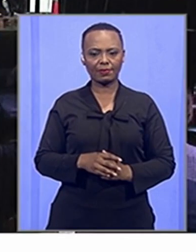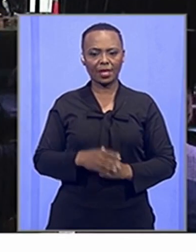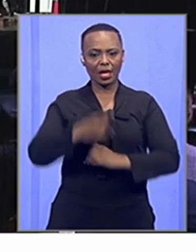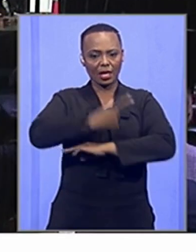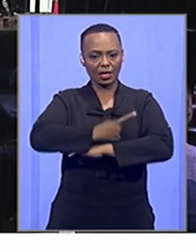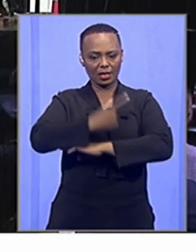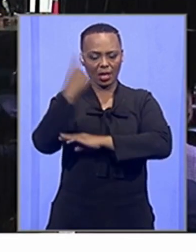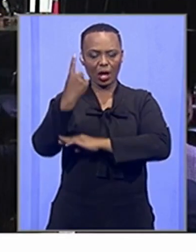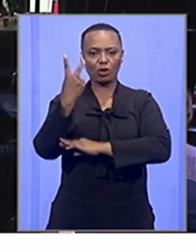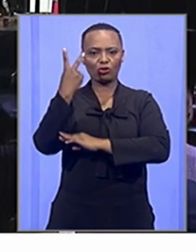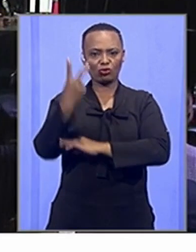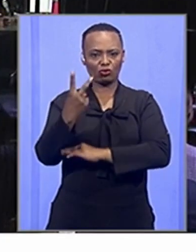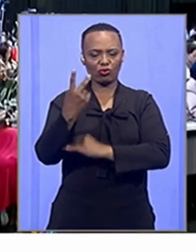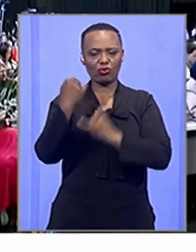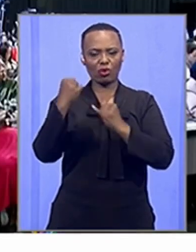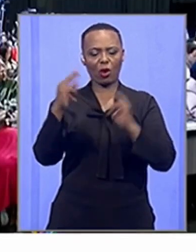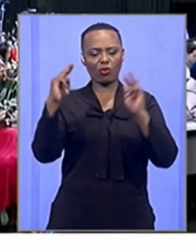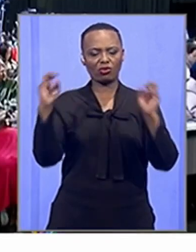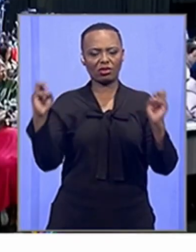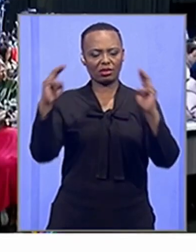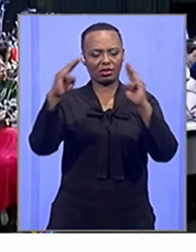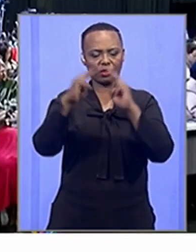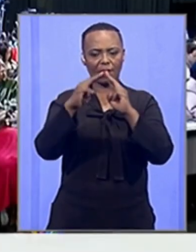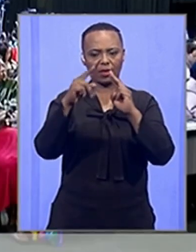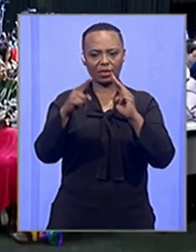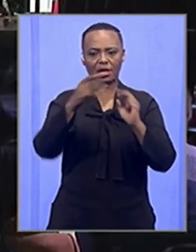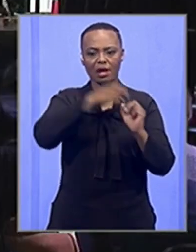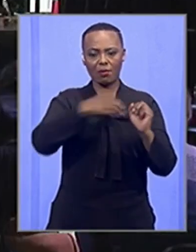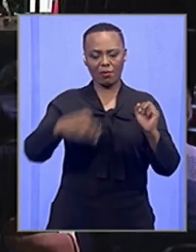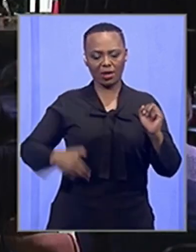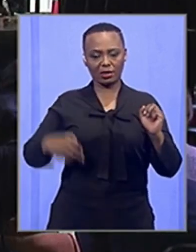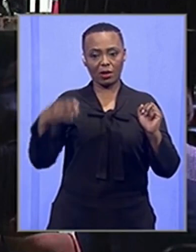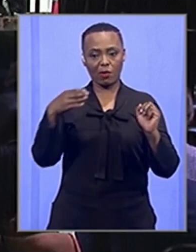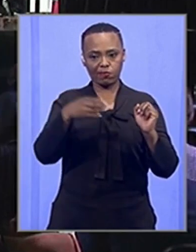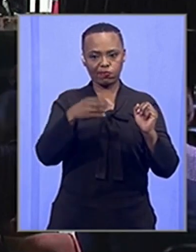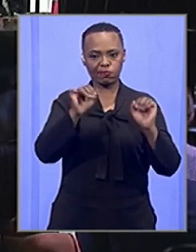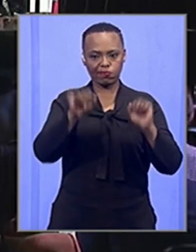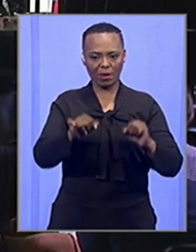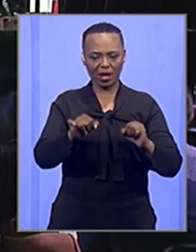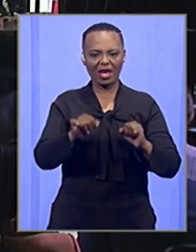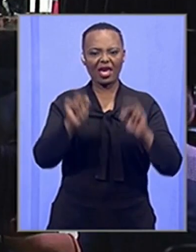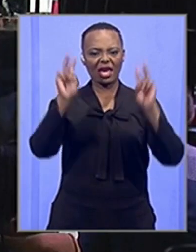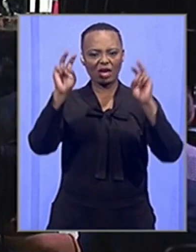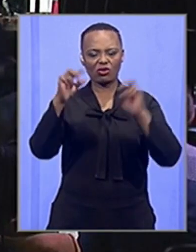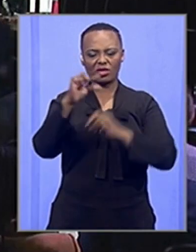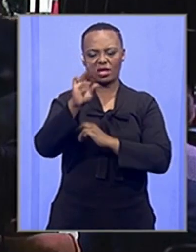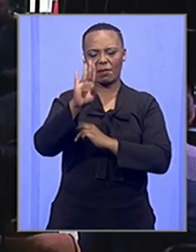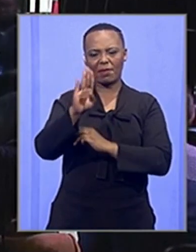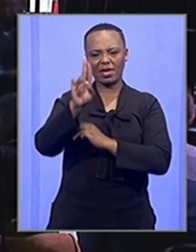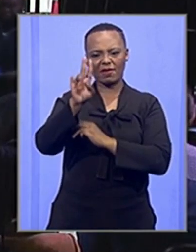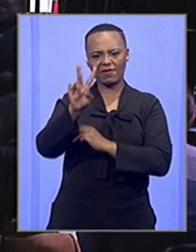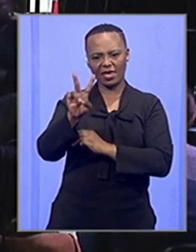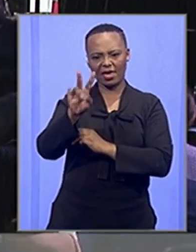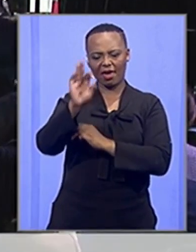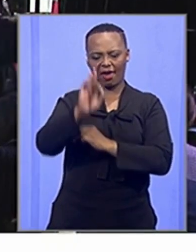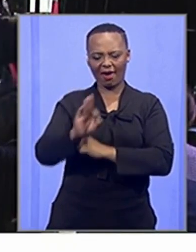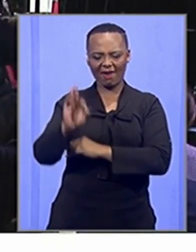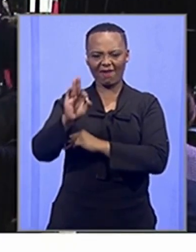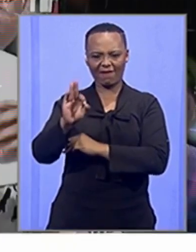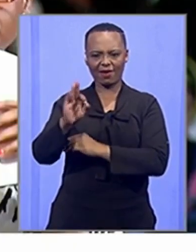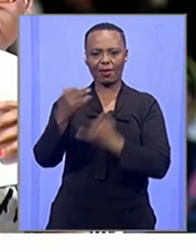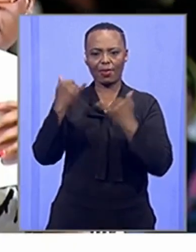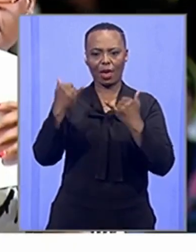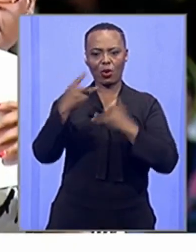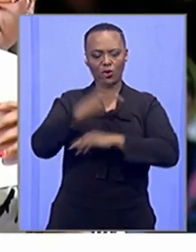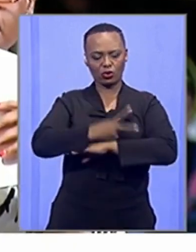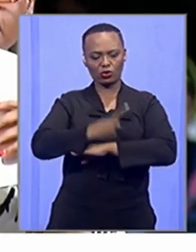Letsatsing la bobedi la kopano ya bosetšhaba le Mopresidente ka dikgaruru kgatlhanong le bana le basadi le fihlile mafelelong. Se